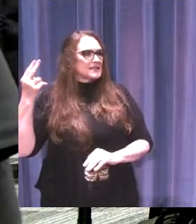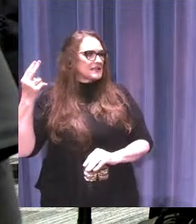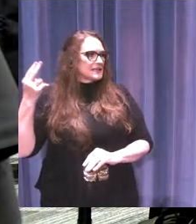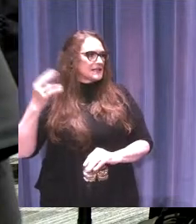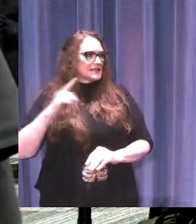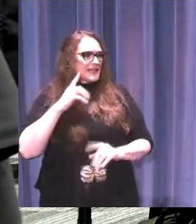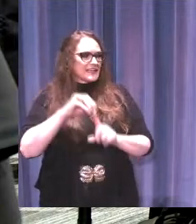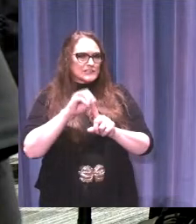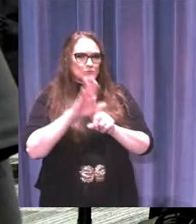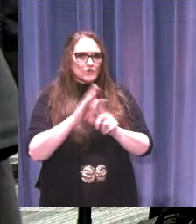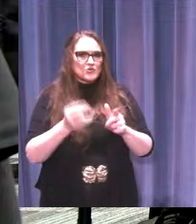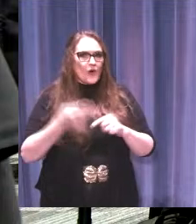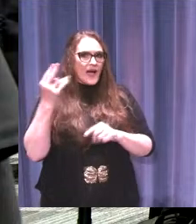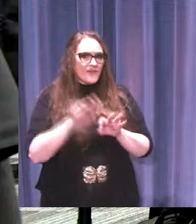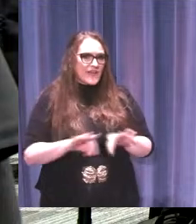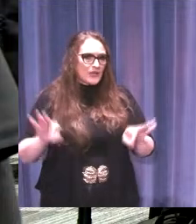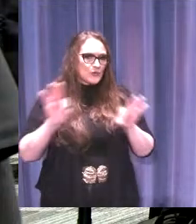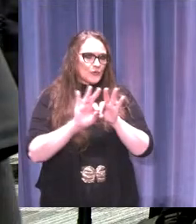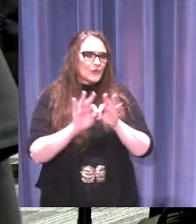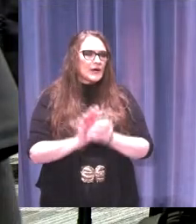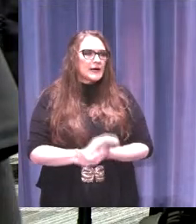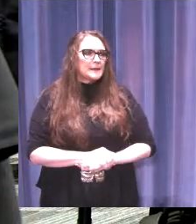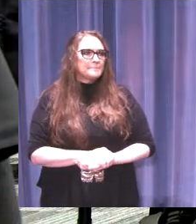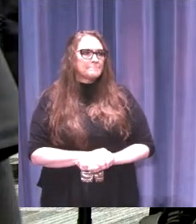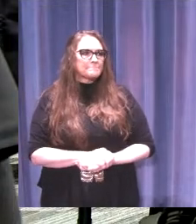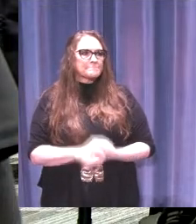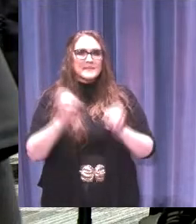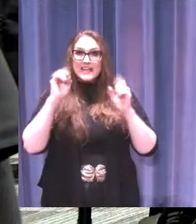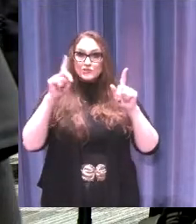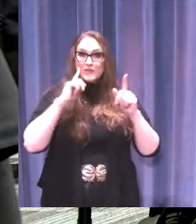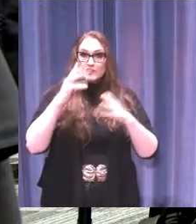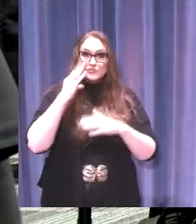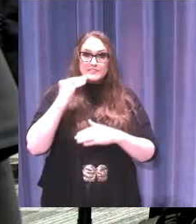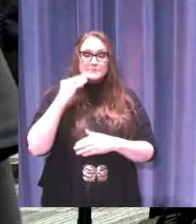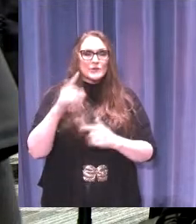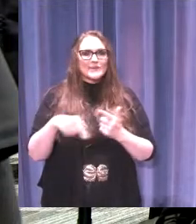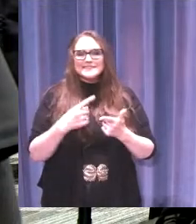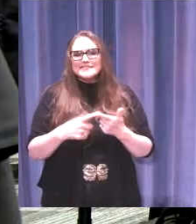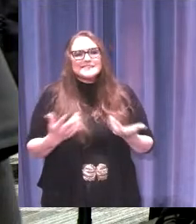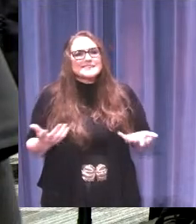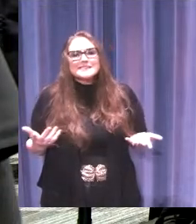been exposed to a high value educational experience, then